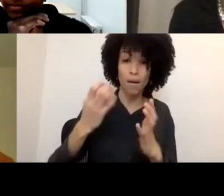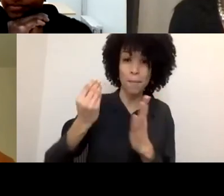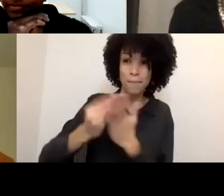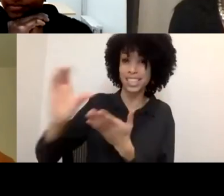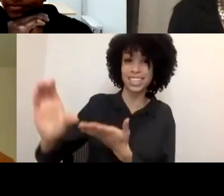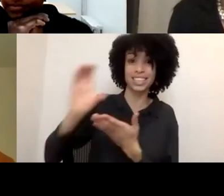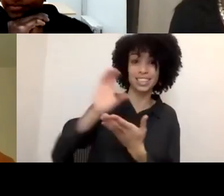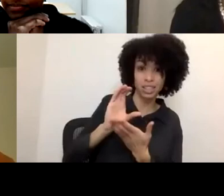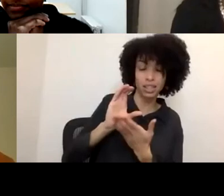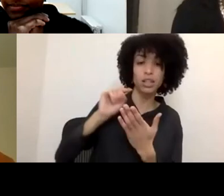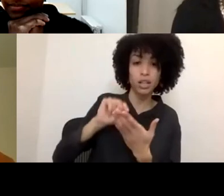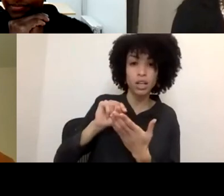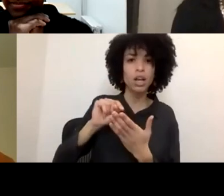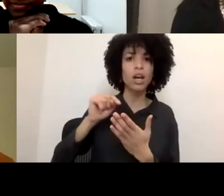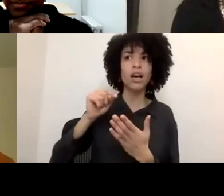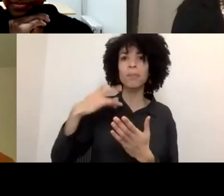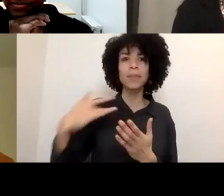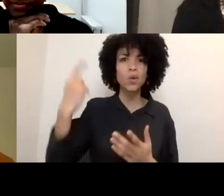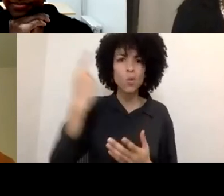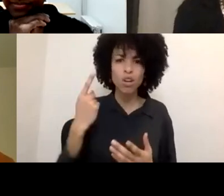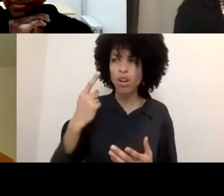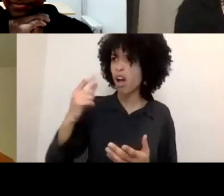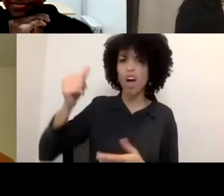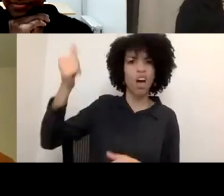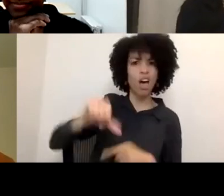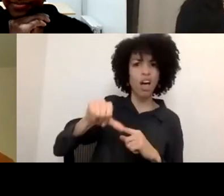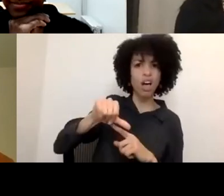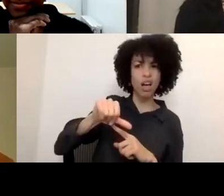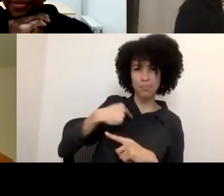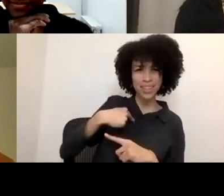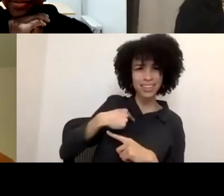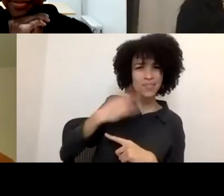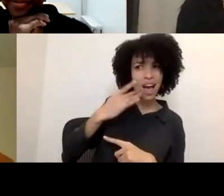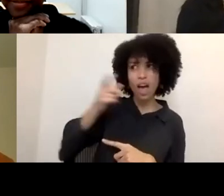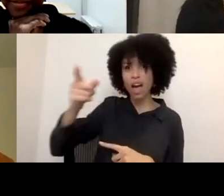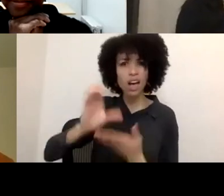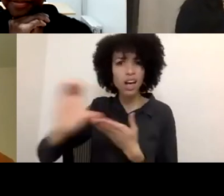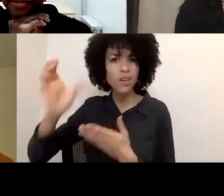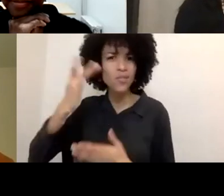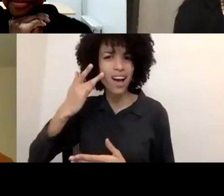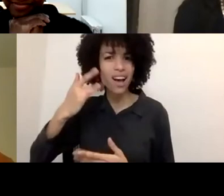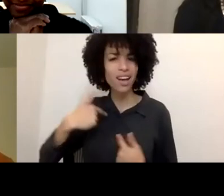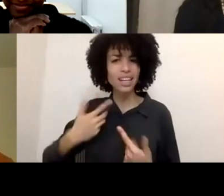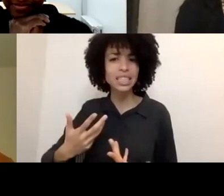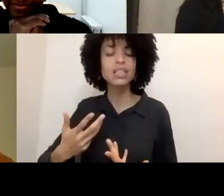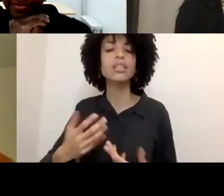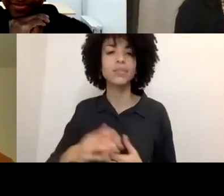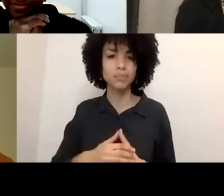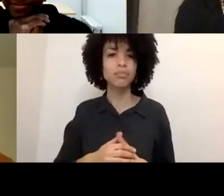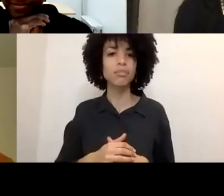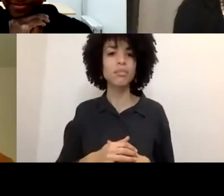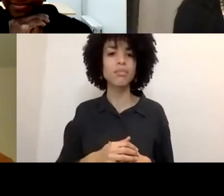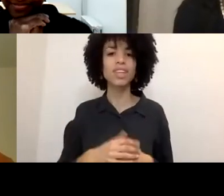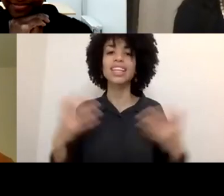when you didn't get a grant, you wonder why the other guy get the grant. and is never really